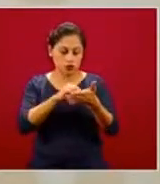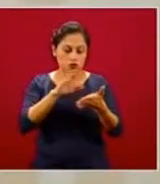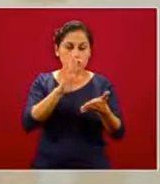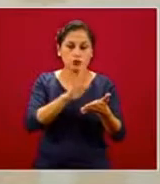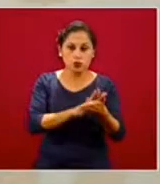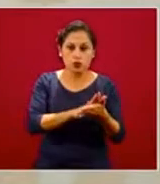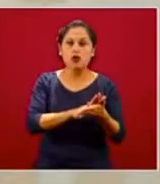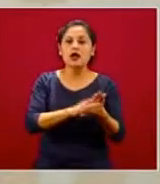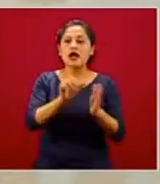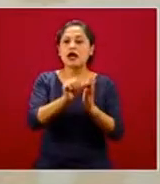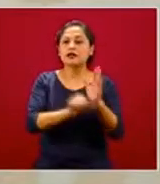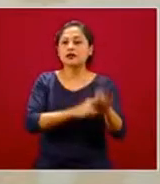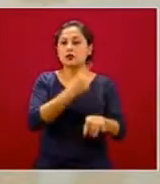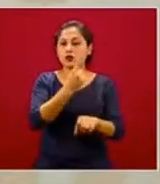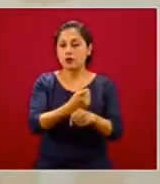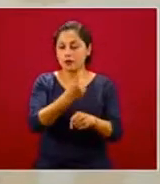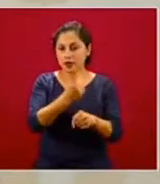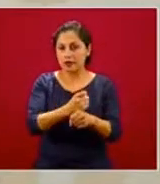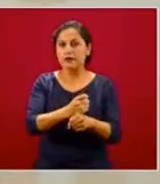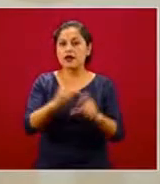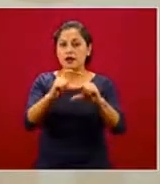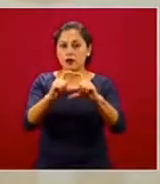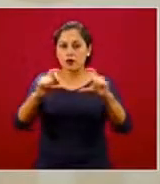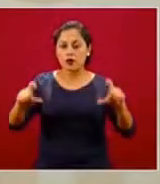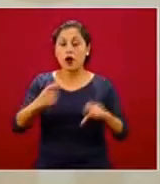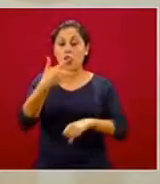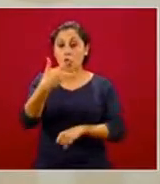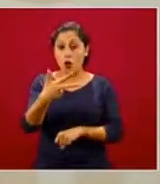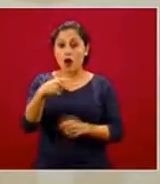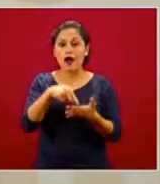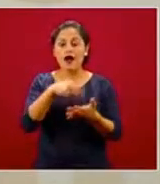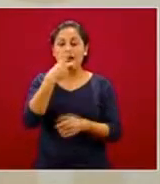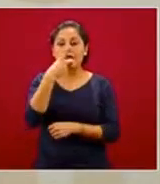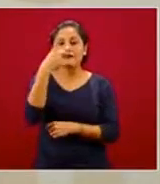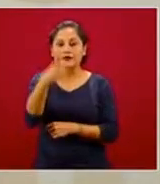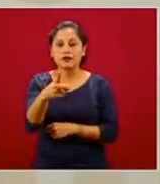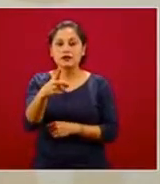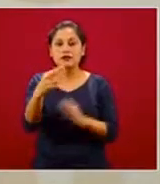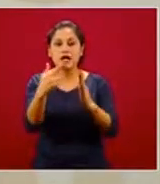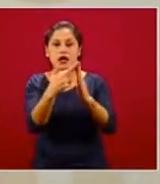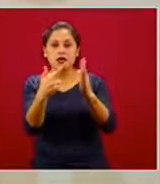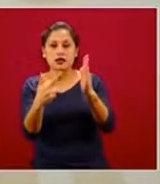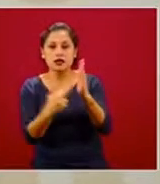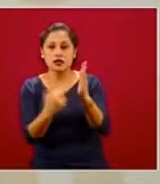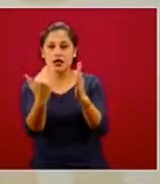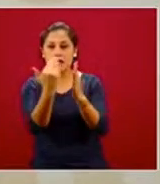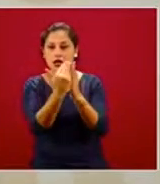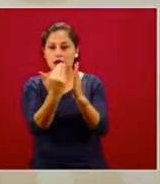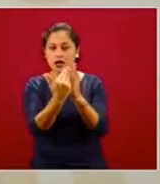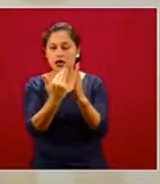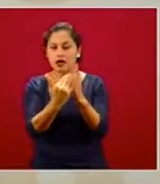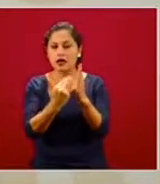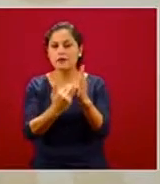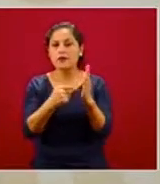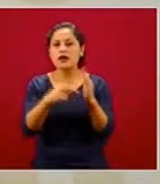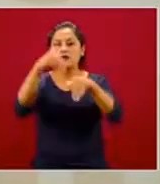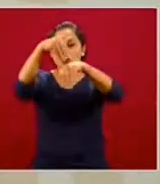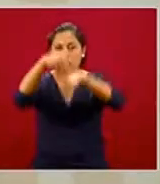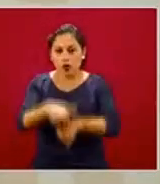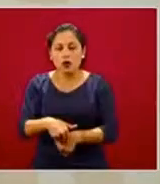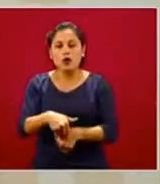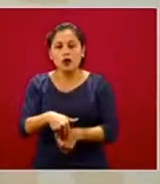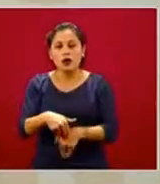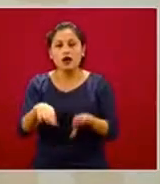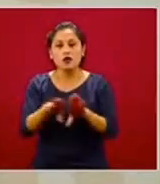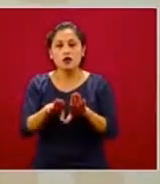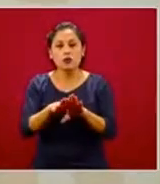artículo mentioned primero, the 8th que dice section in explícitamente the first que todas chapter las that medidas all deberán measures had to ejecutarse be executed respetando and carried out